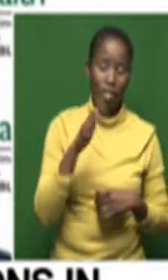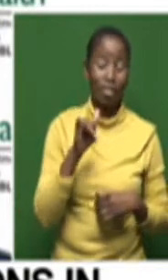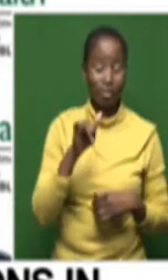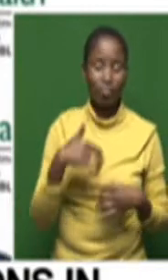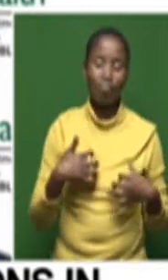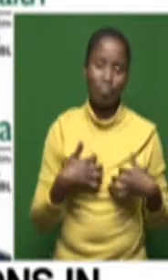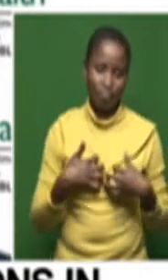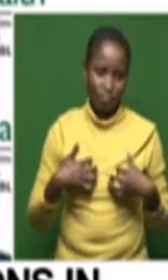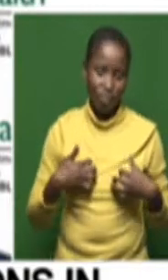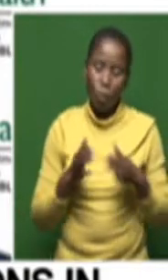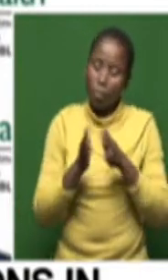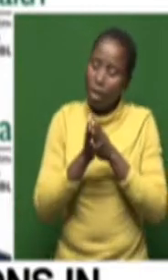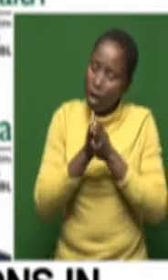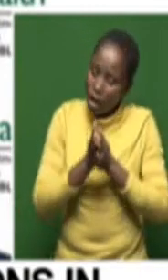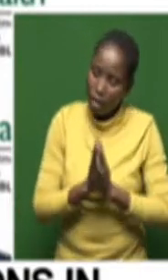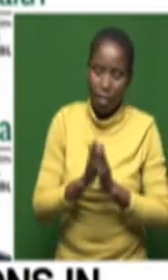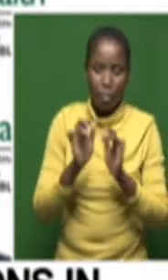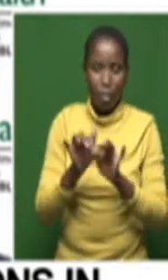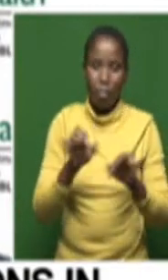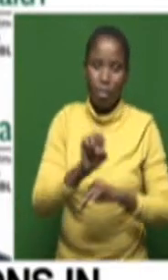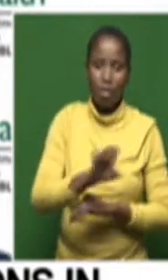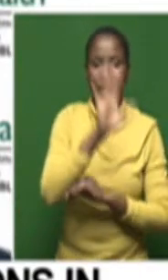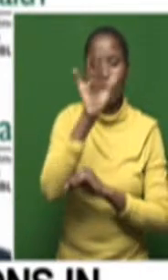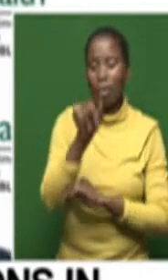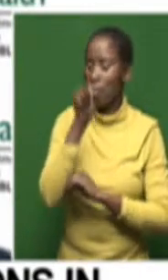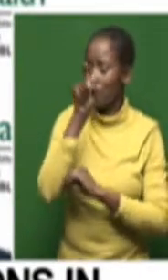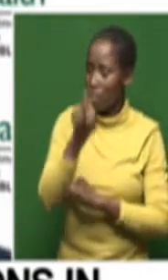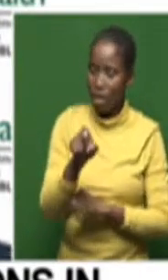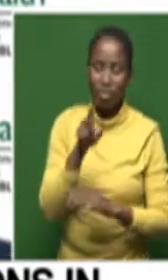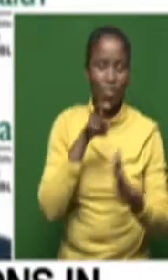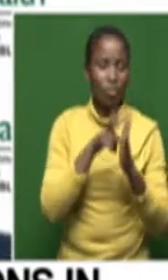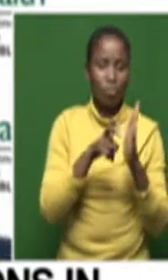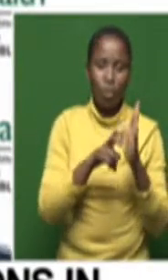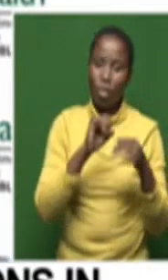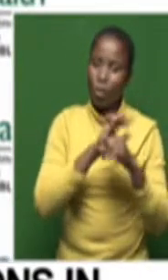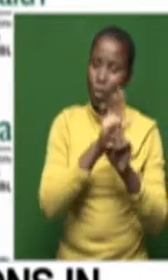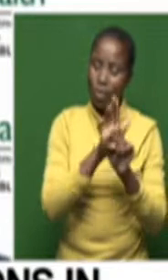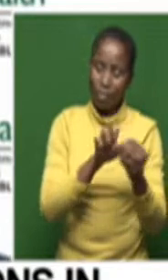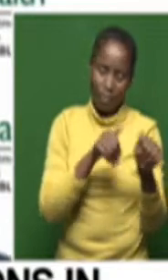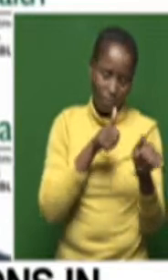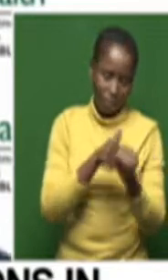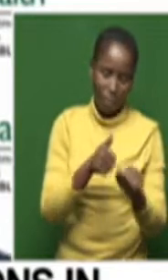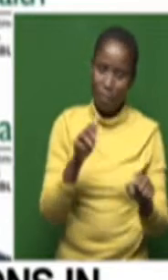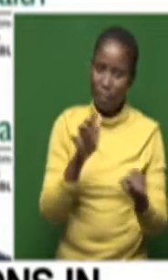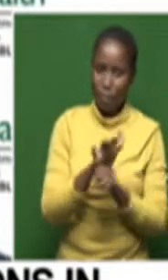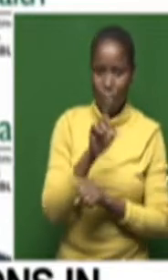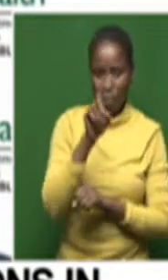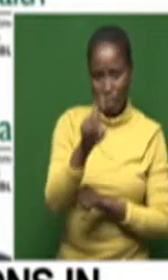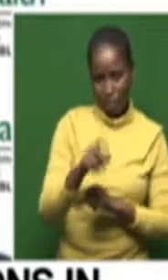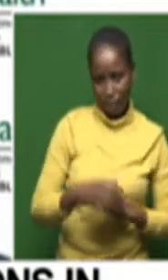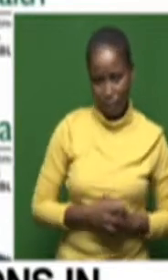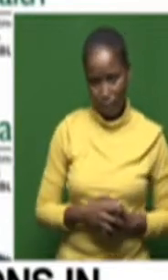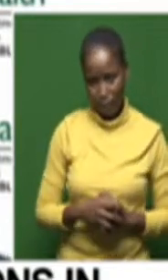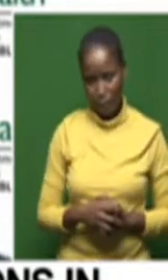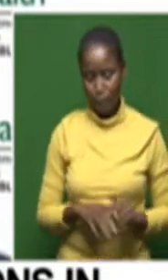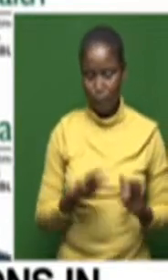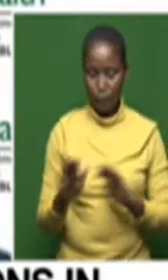Africans, therefore, to observe the known protocols. Ladies and gentlemen, on the vaccine side of the